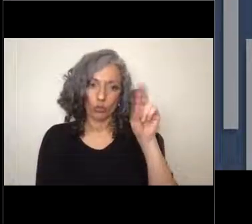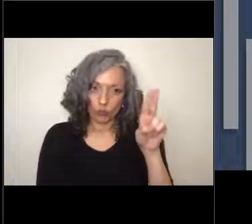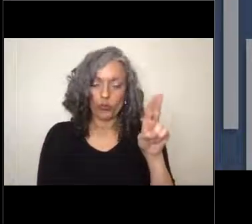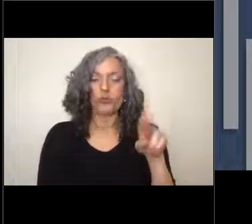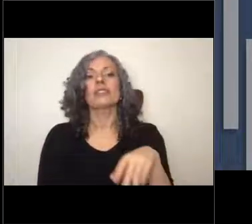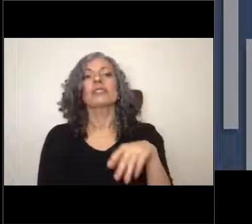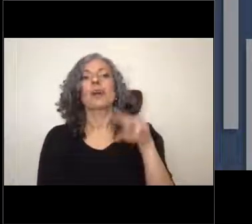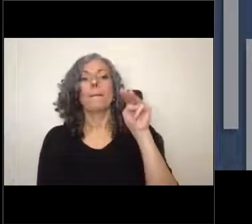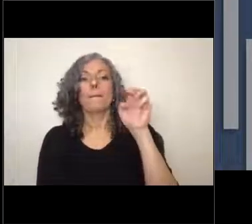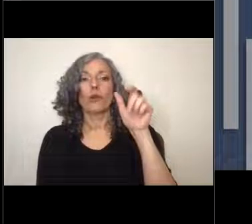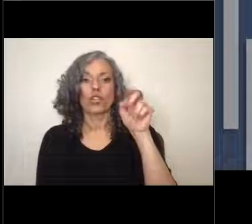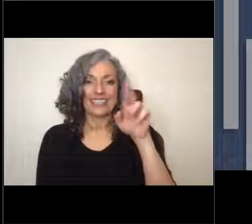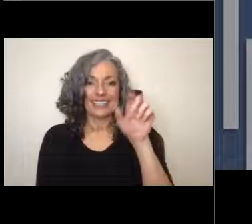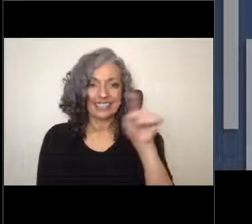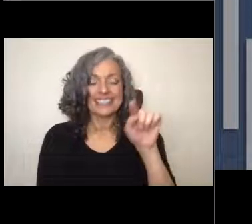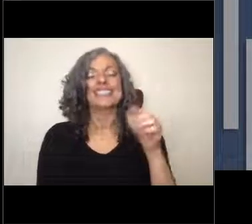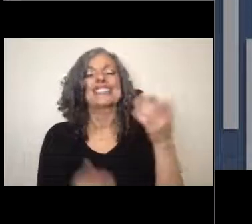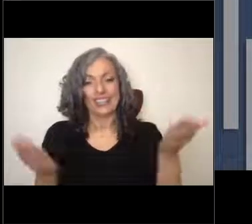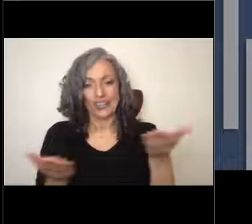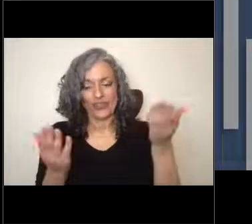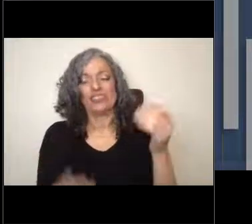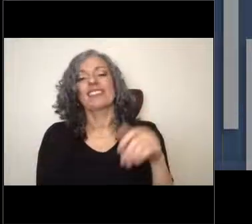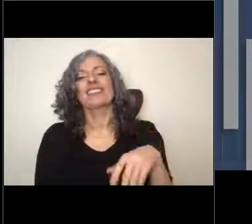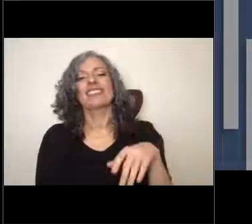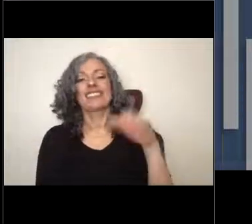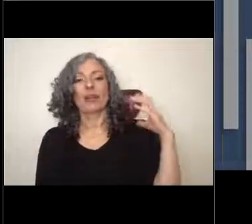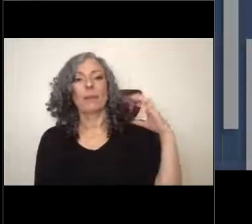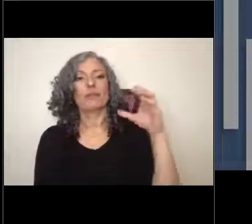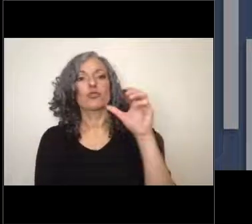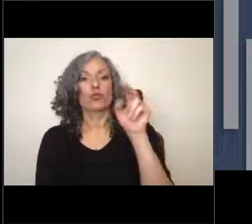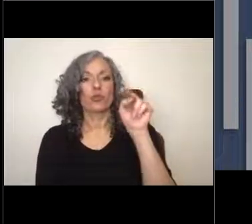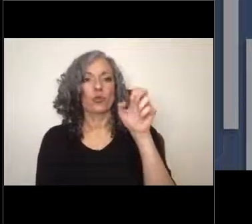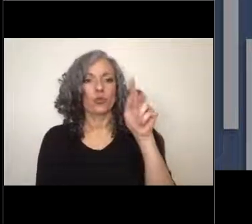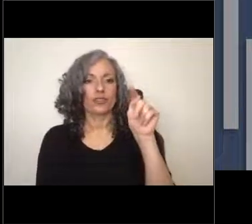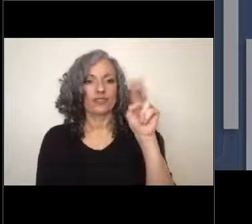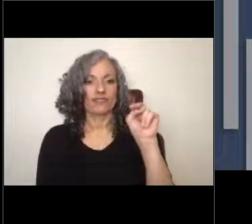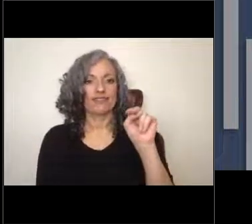Martinez. Present. Commissioner Norton. Present.